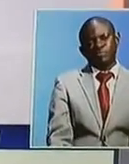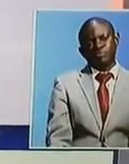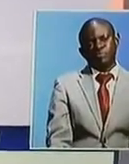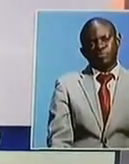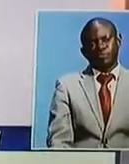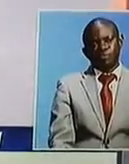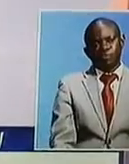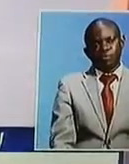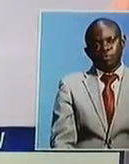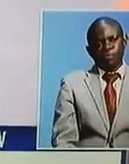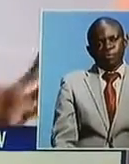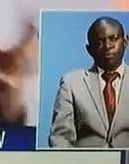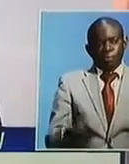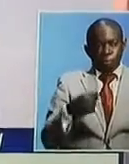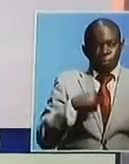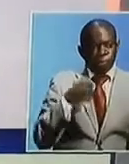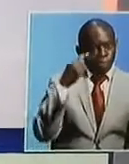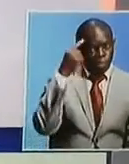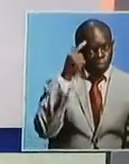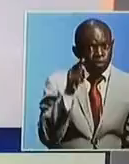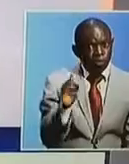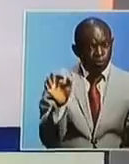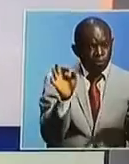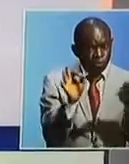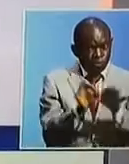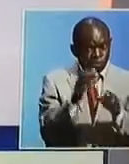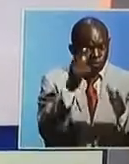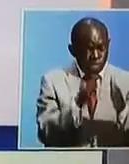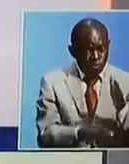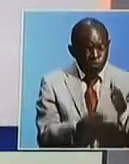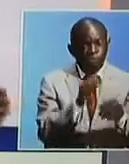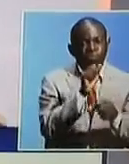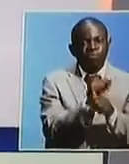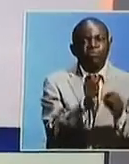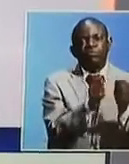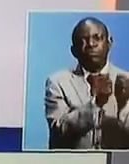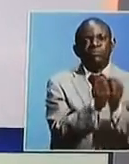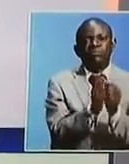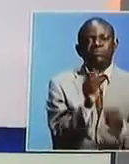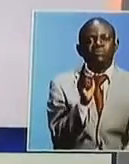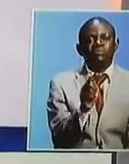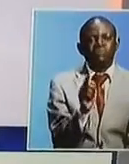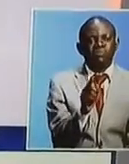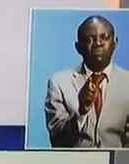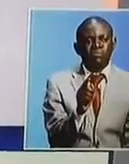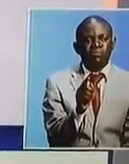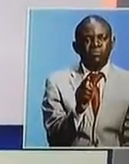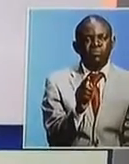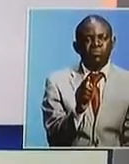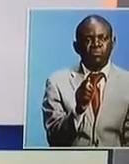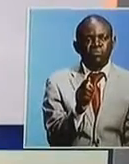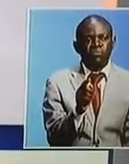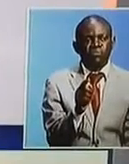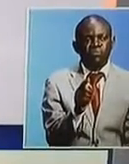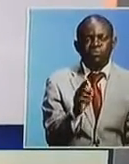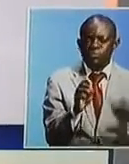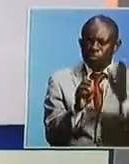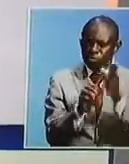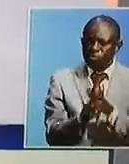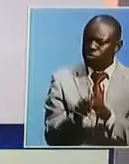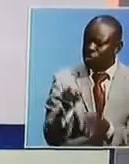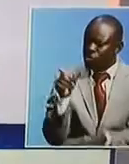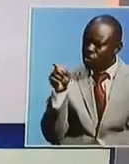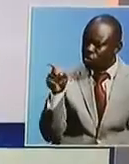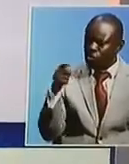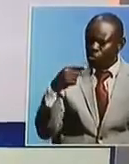approach to that particular matter is collaboration, that people have to work together. And what separates you and me is that